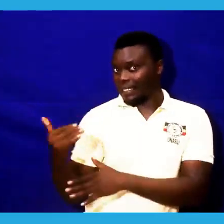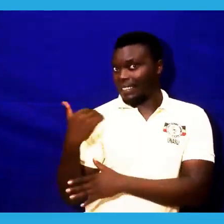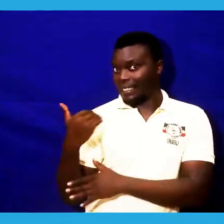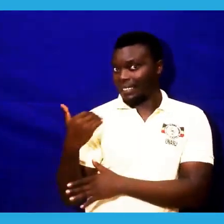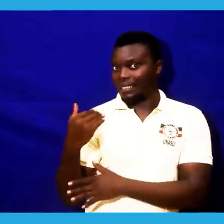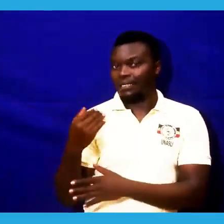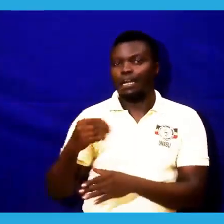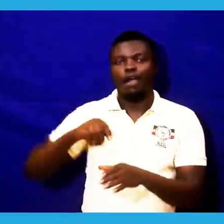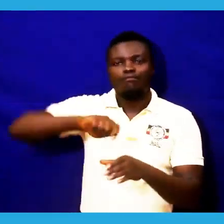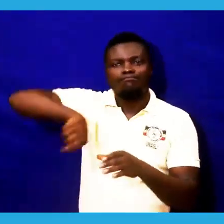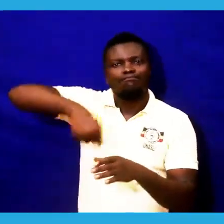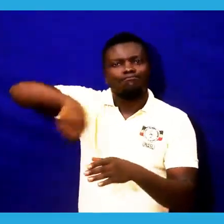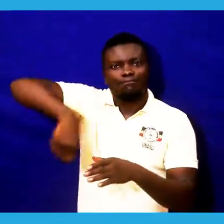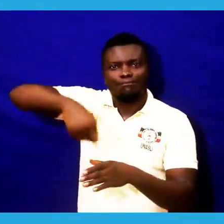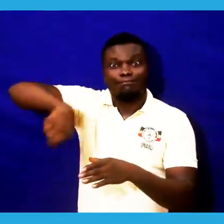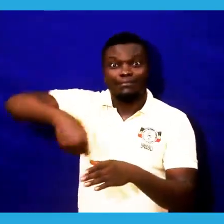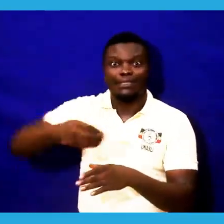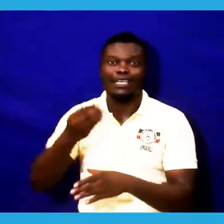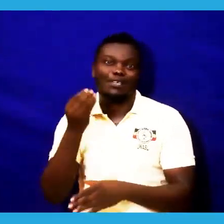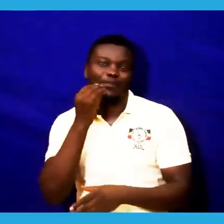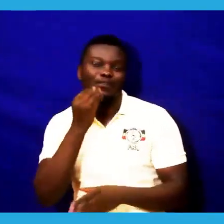food.